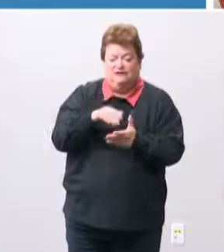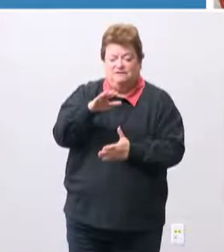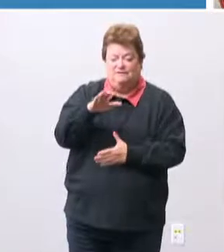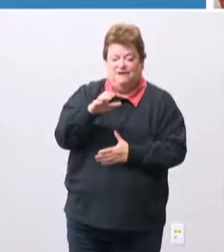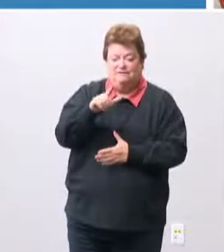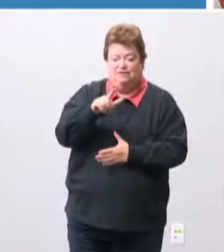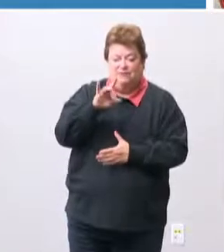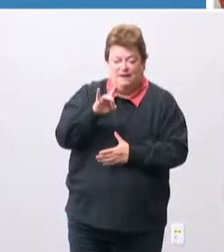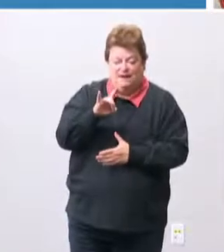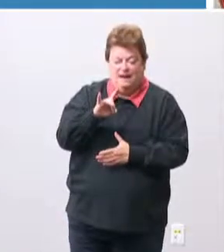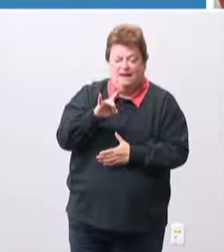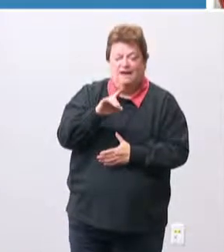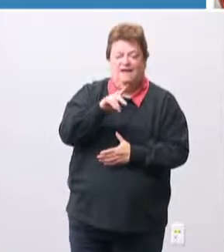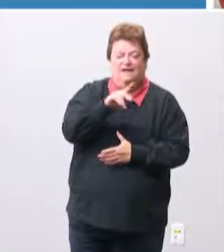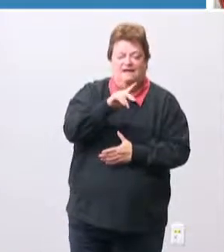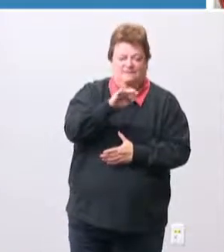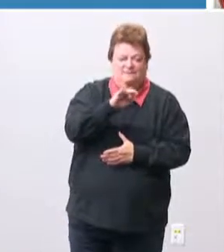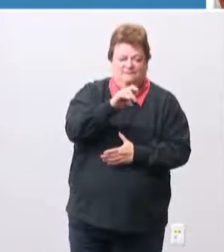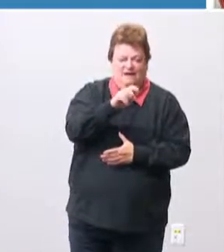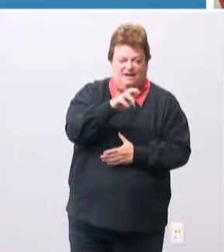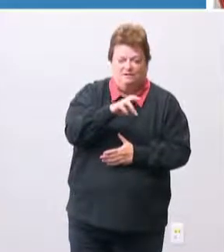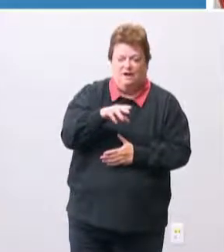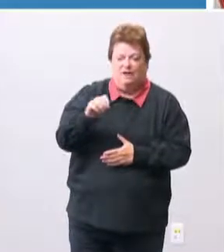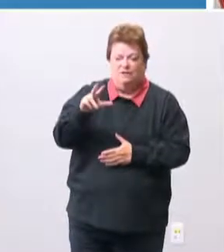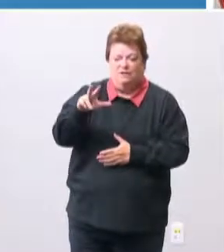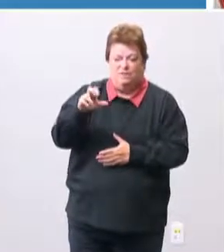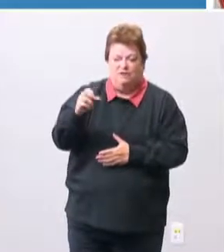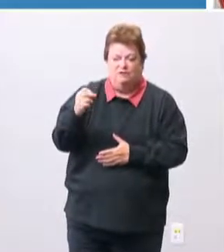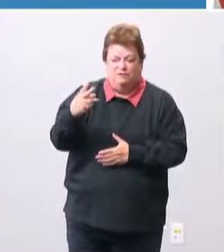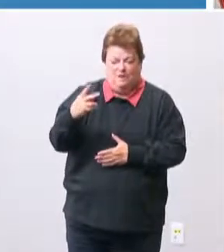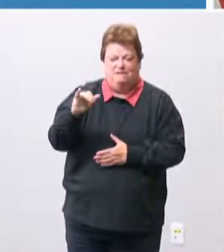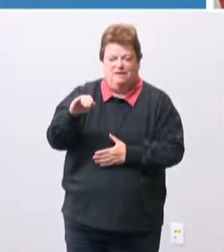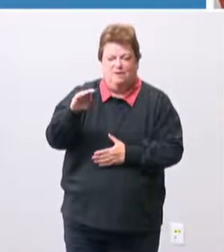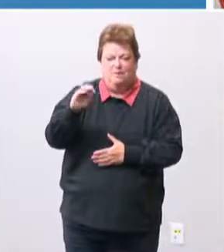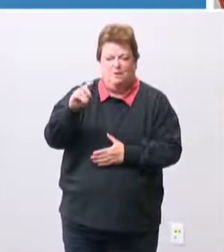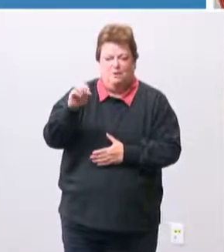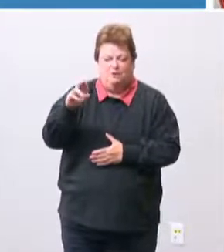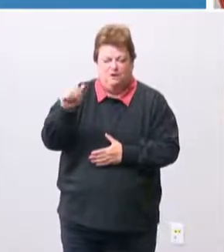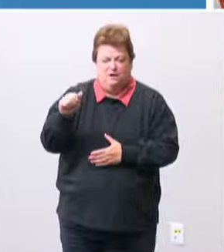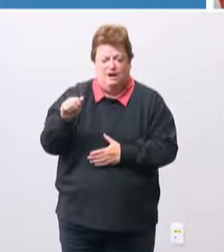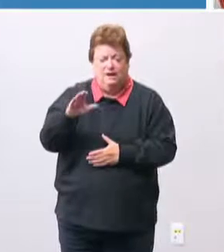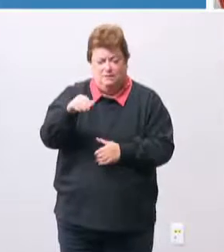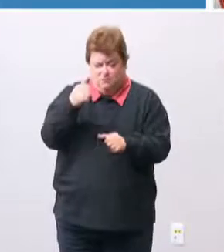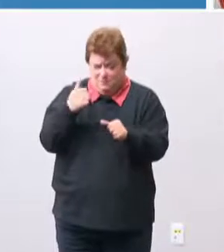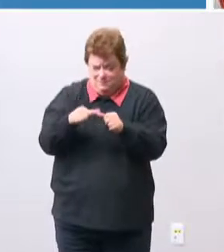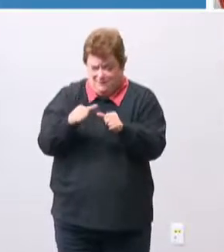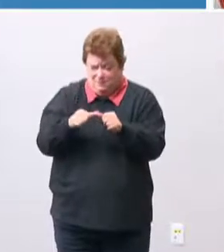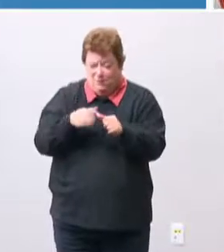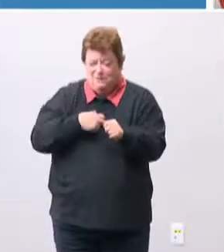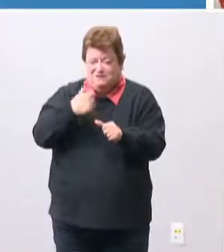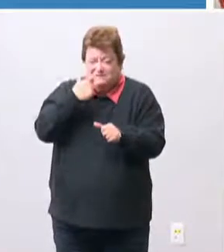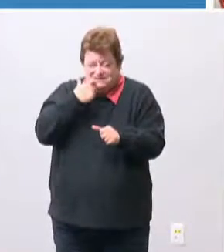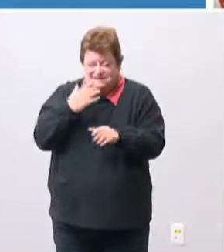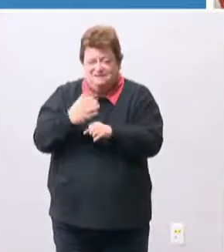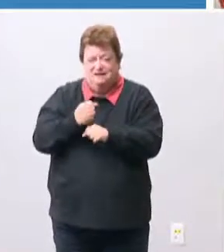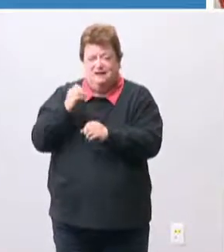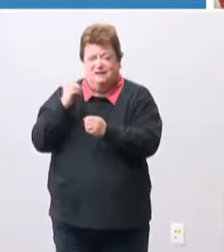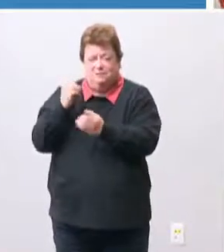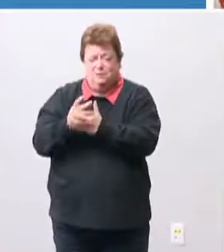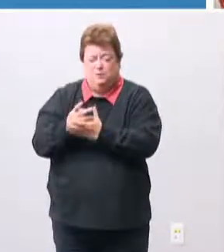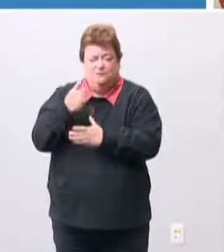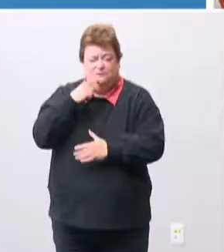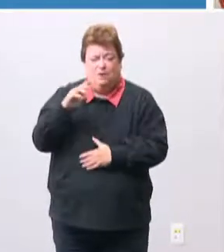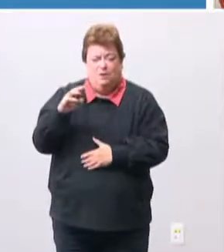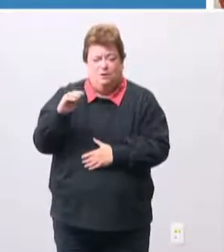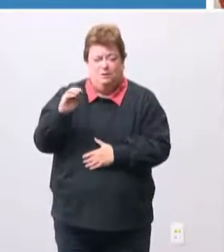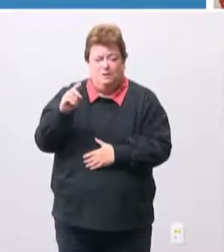11,528 of those have been Pfizer and 312 have been Moderna. And remember, we just got approval for Moderna vaccine